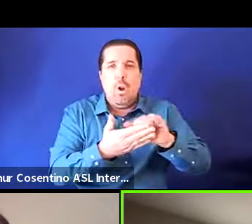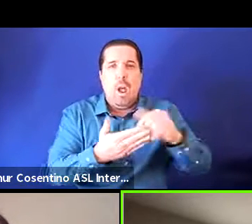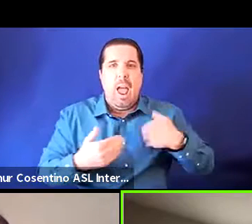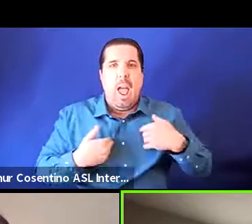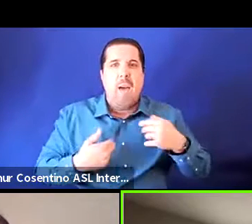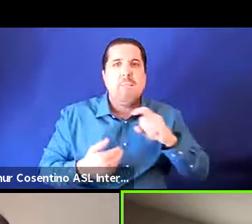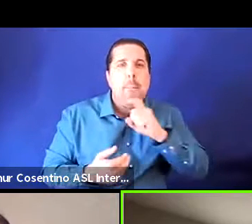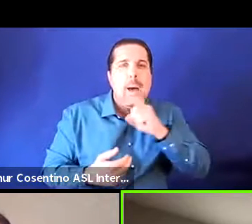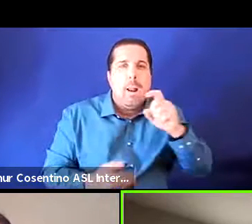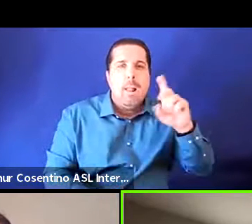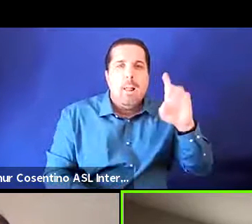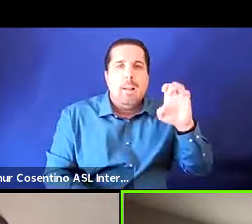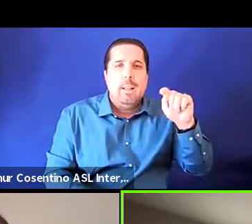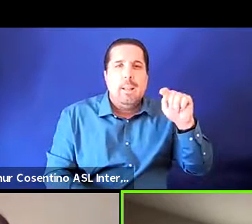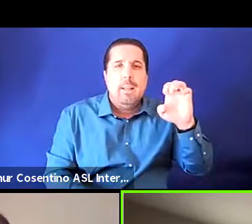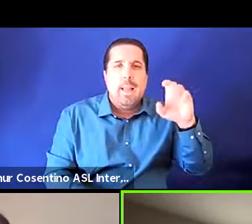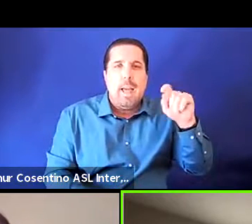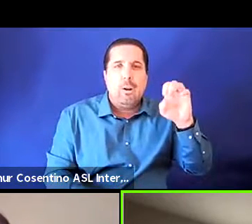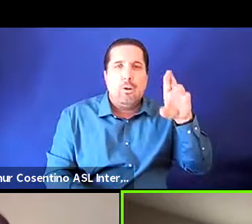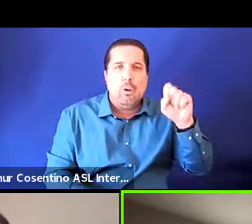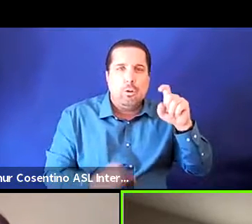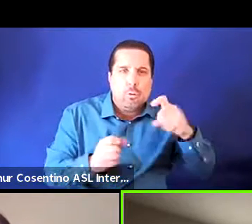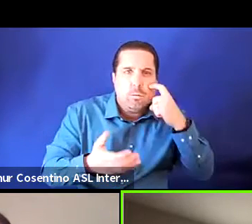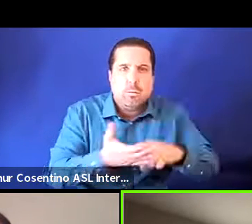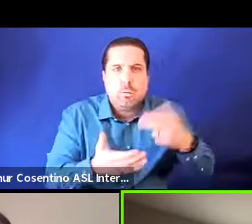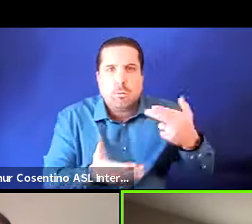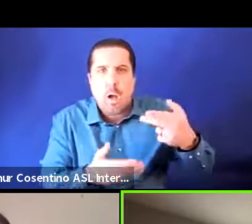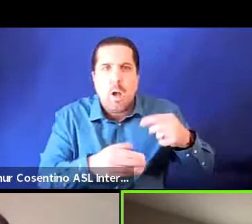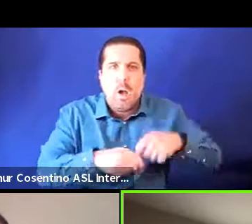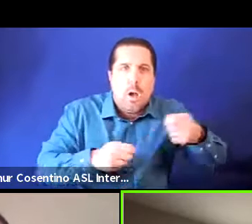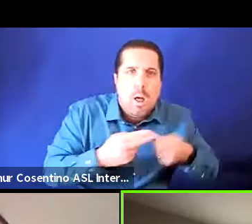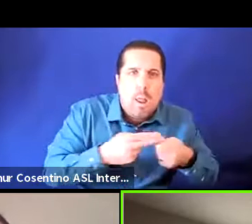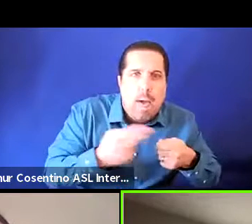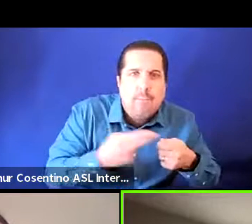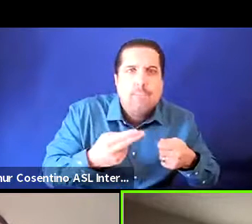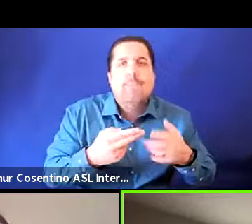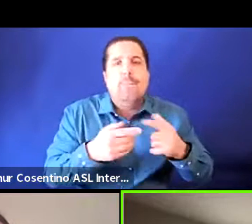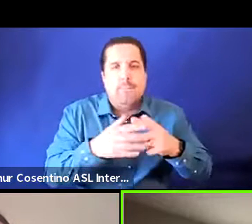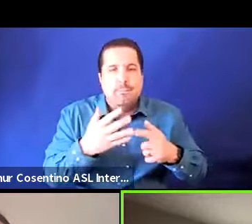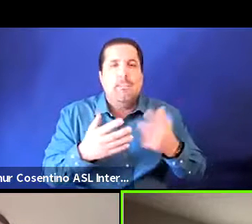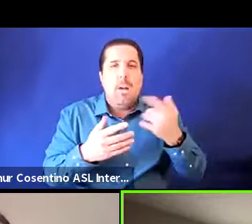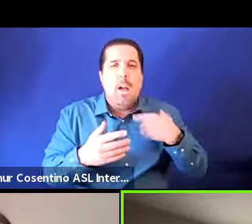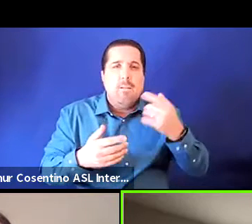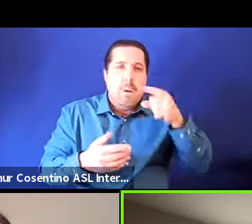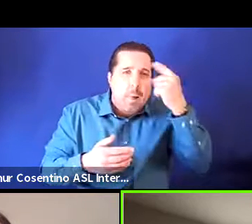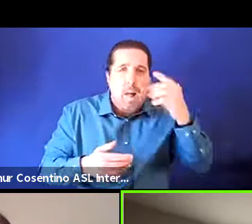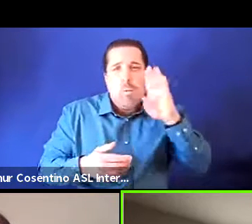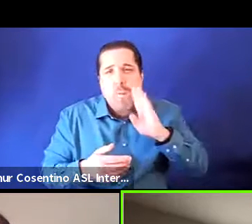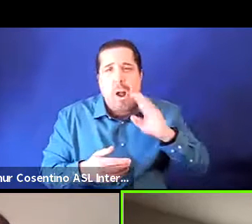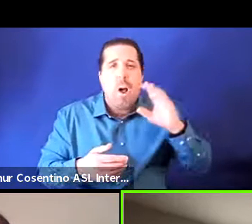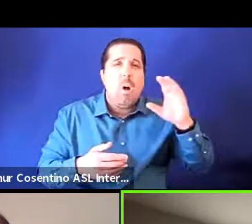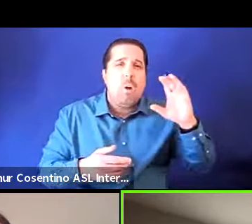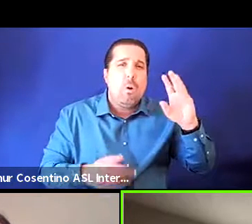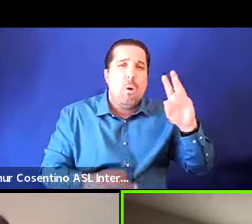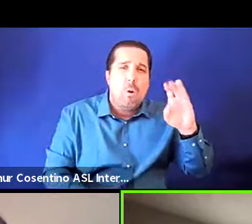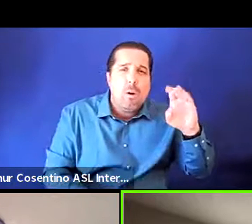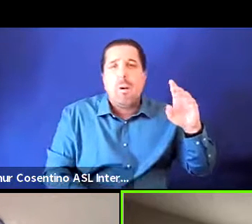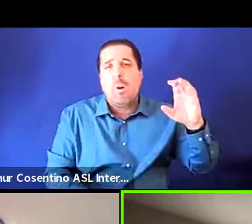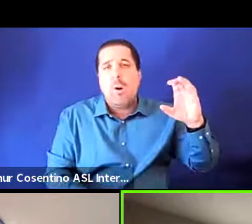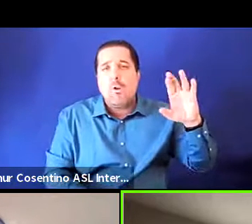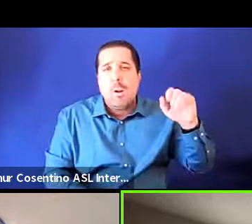detectors. So as a young Filipinx going to a predominantly Black, Brown, and Caribbean, West Caribbean,